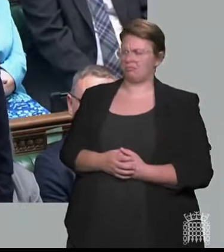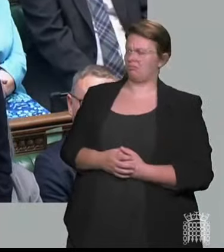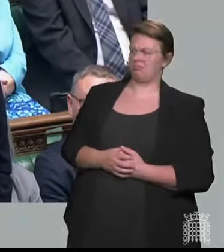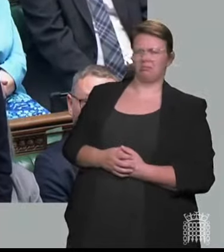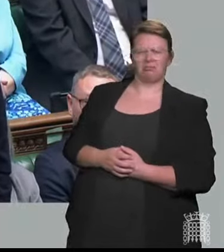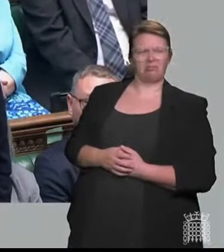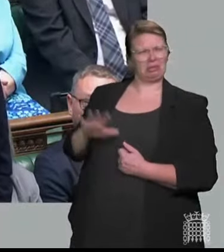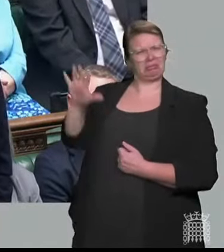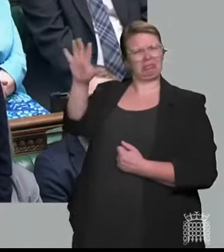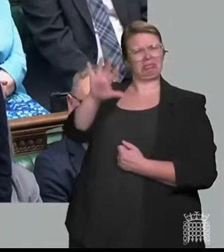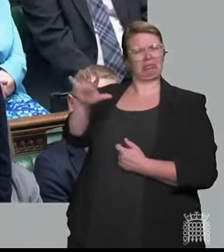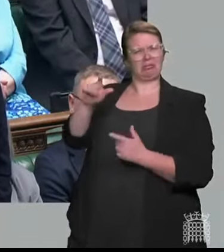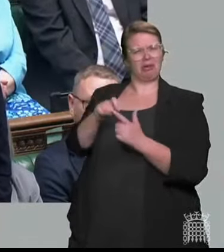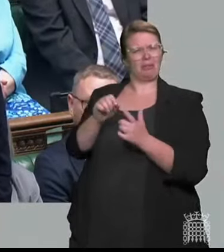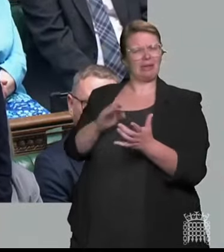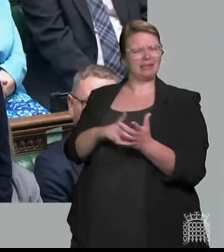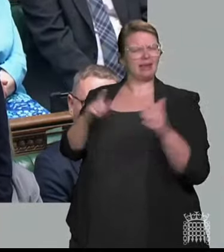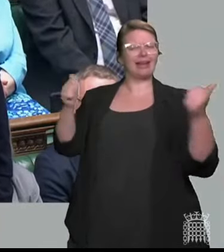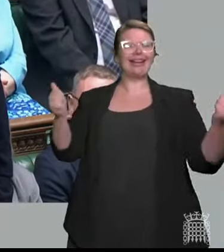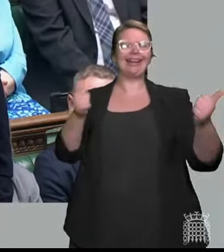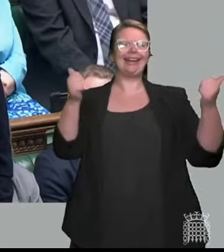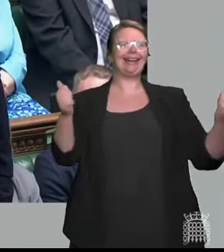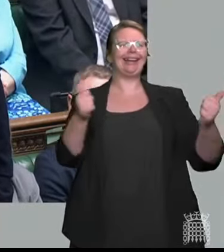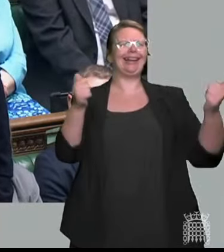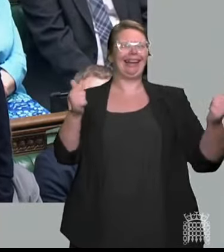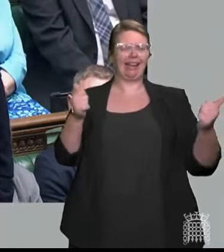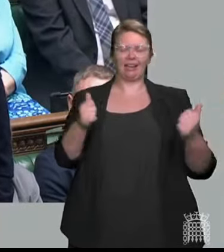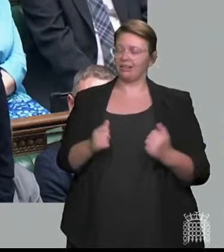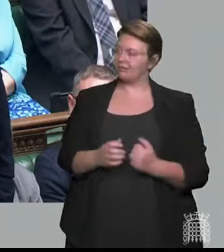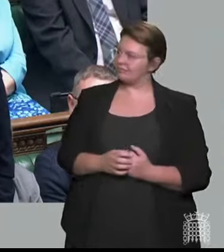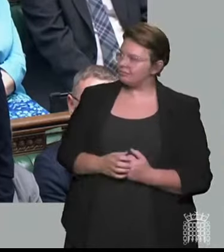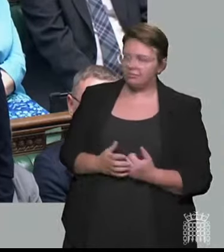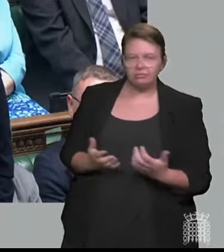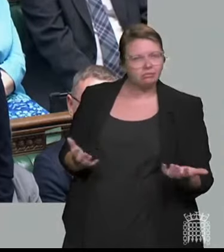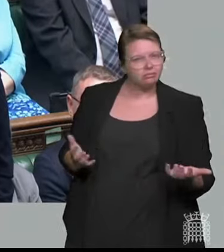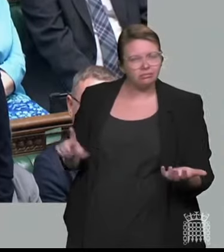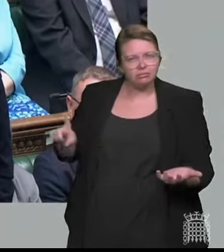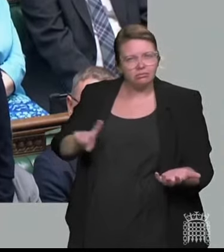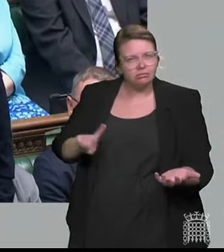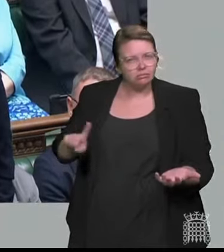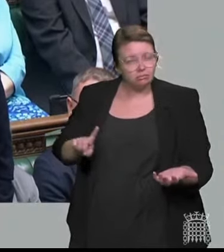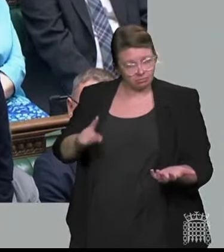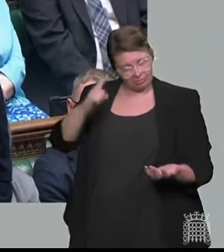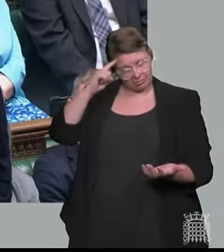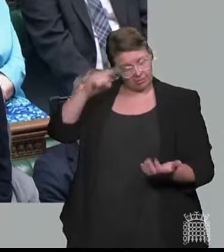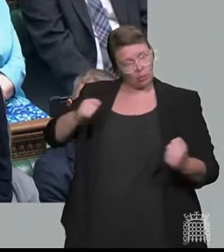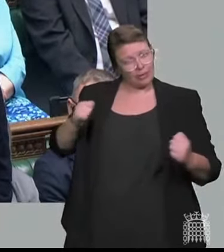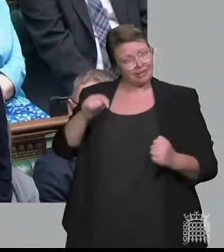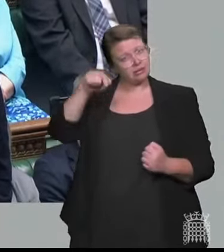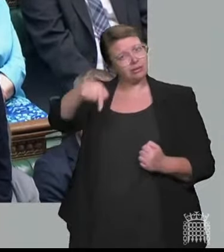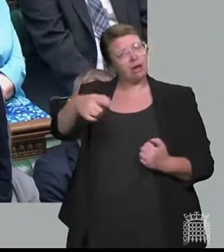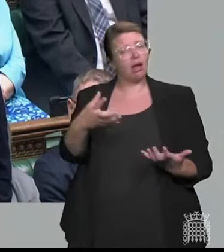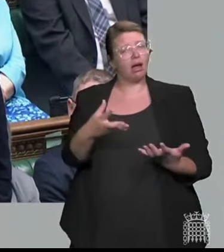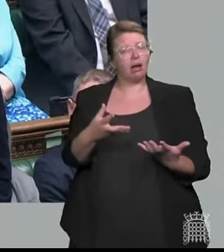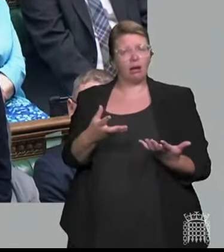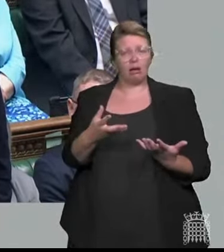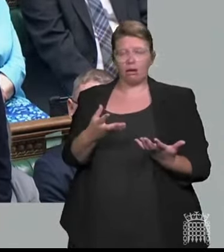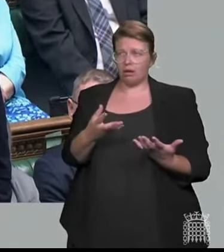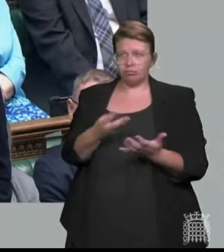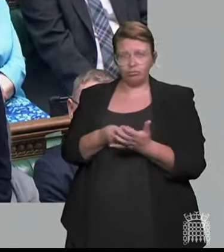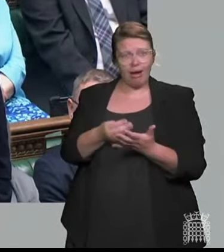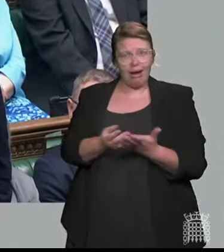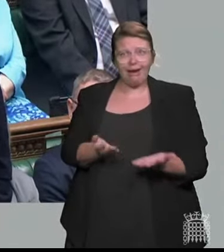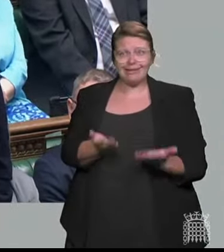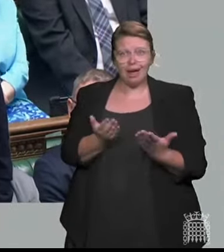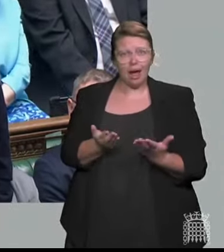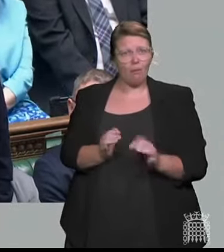right. But let's look at his proposals for the winter when it comes to a cost of living package. Because when it comes to energy bills, his plan,